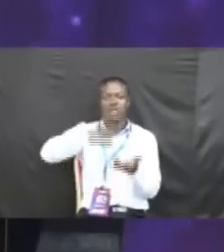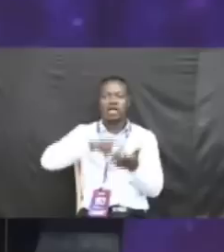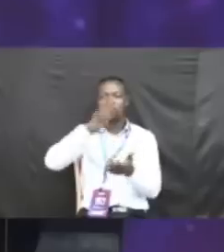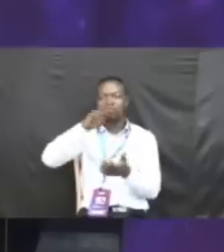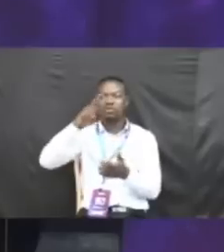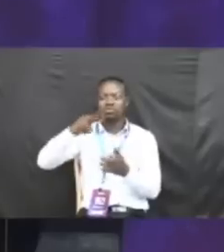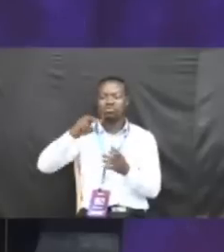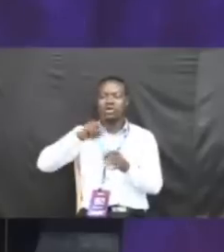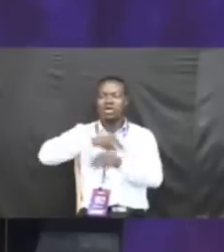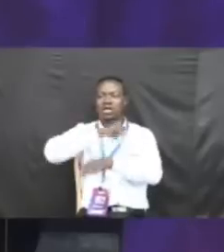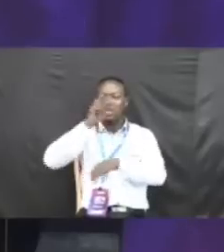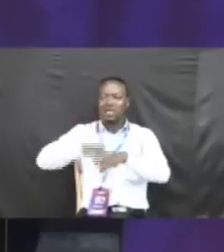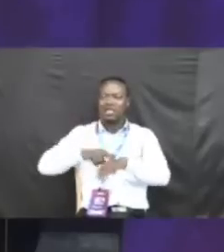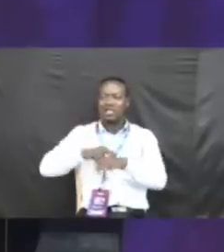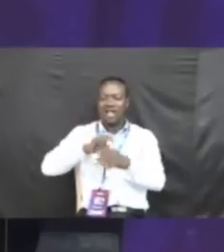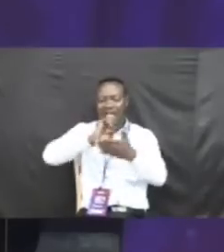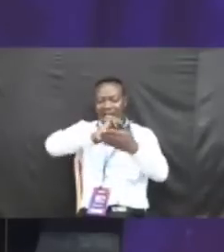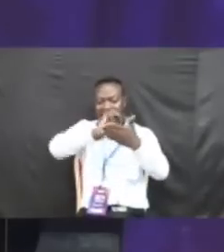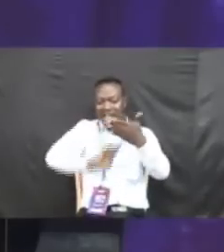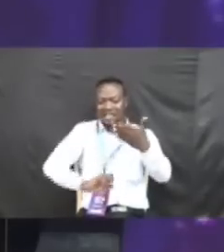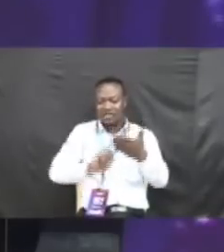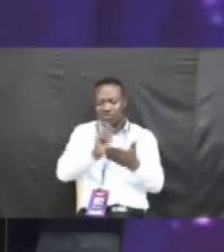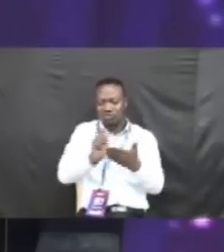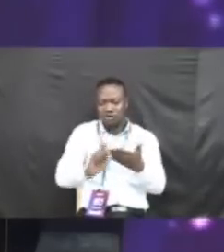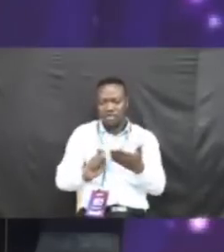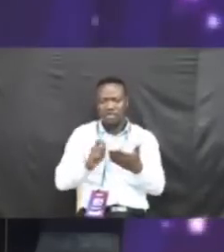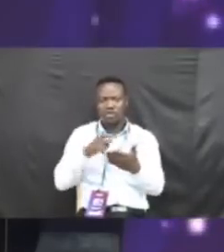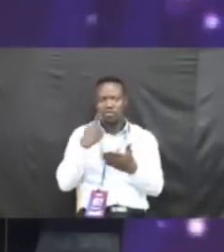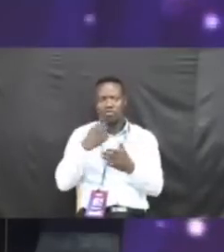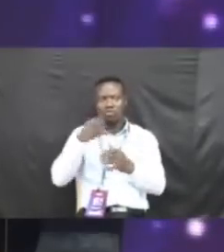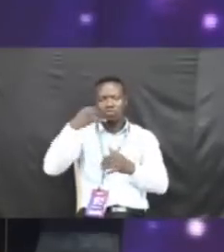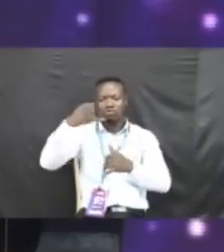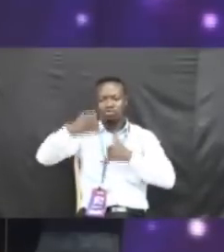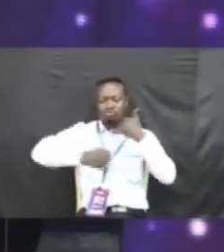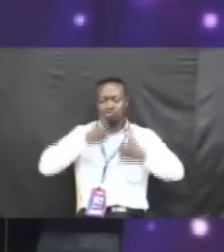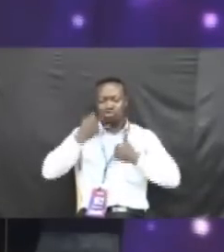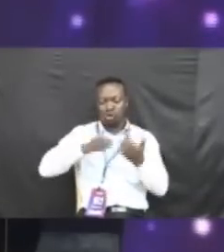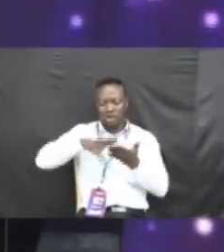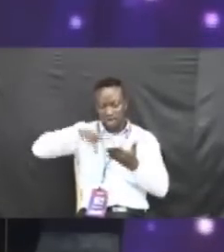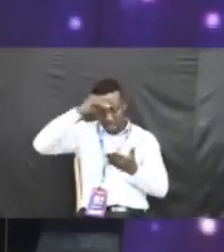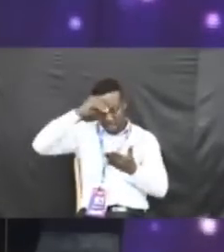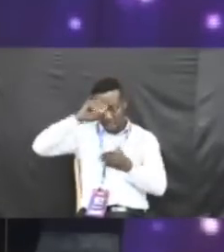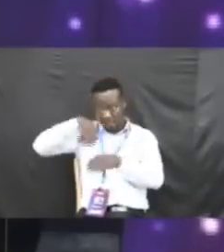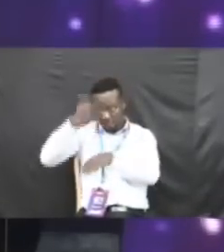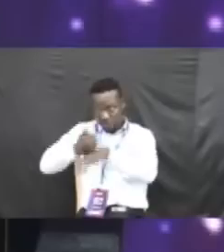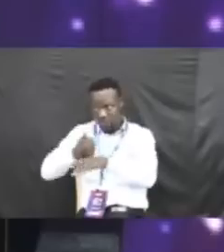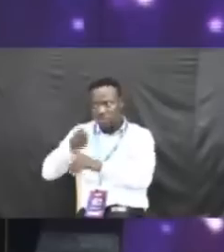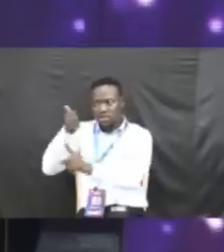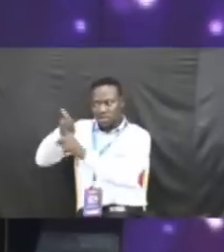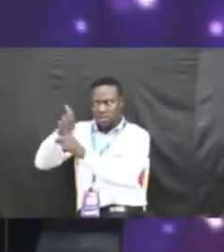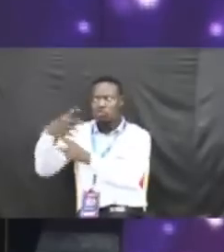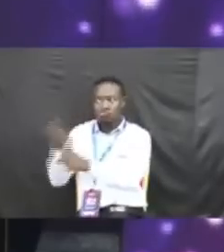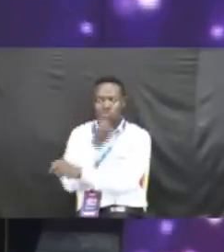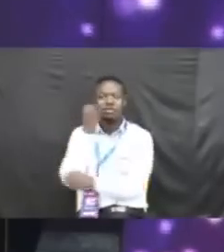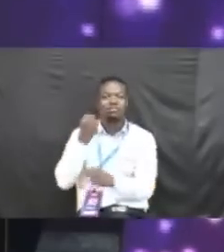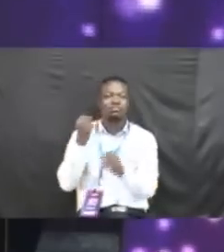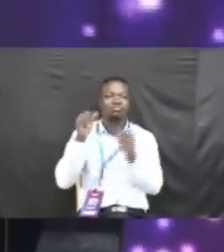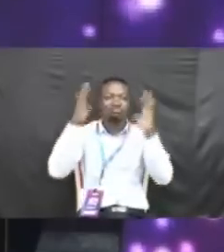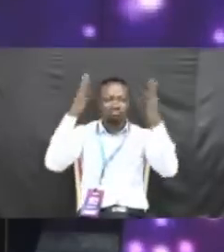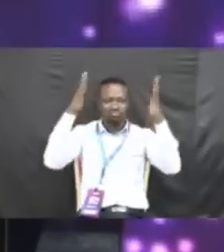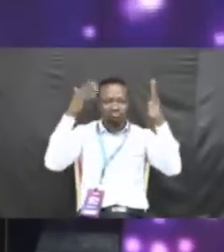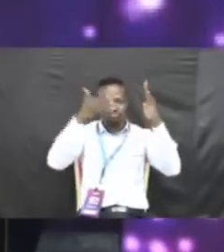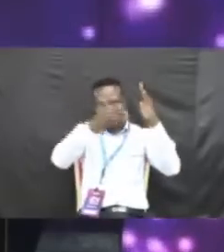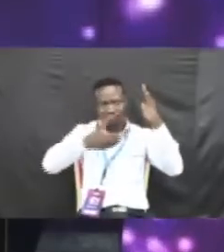national essay writing competition organized by Joy Learning. Let's receive our daughter.